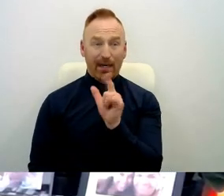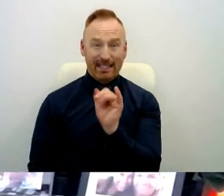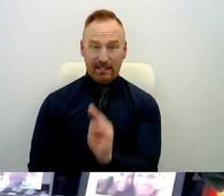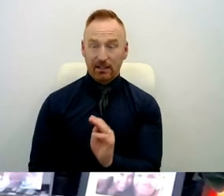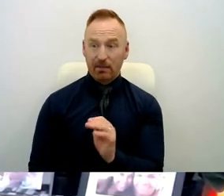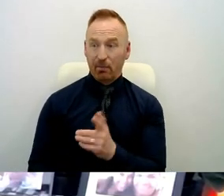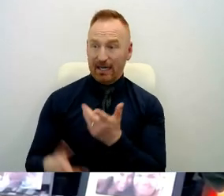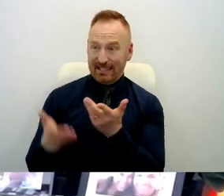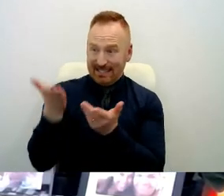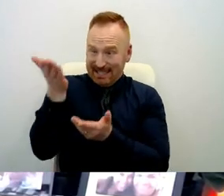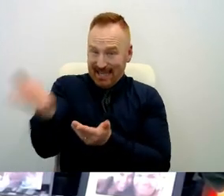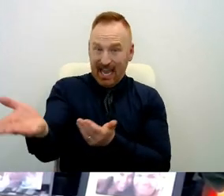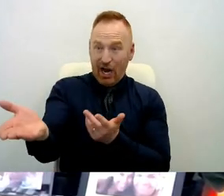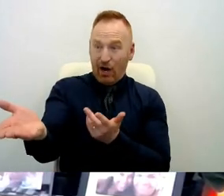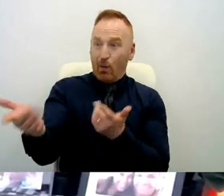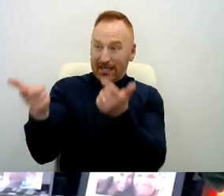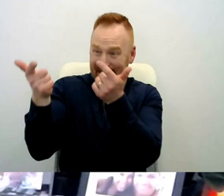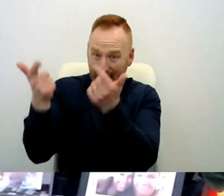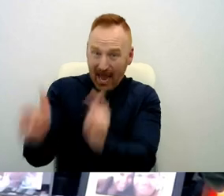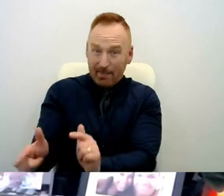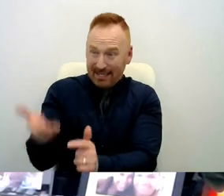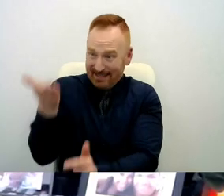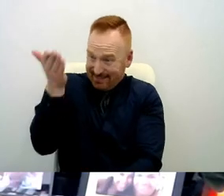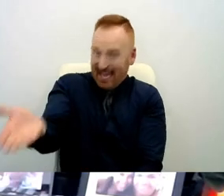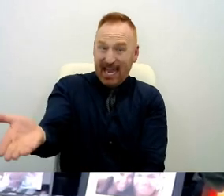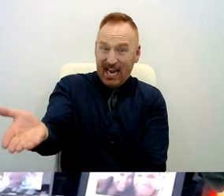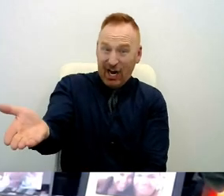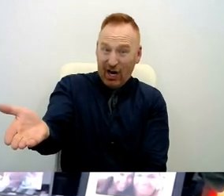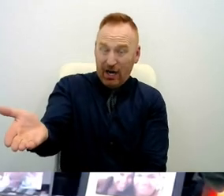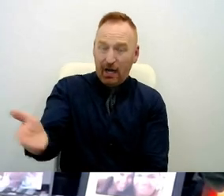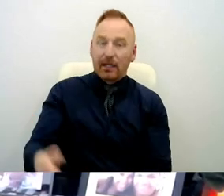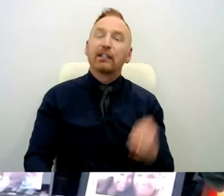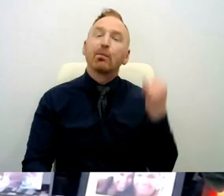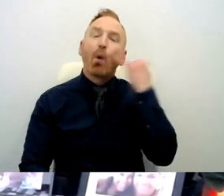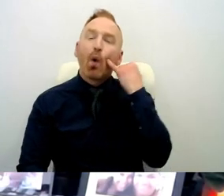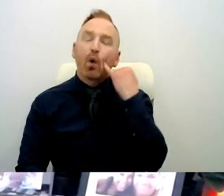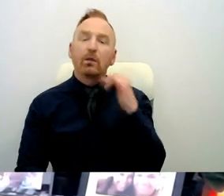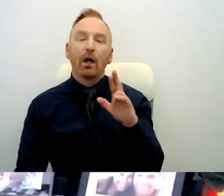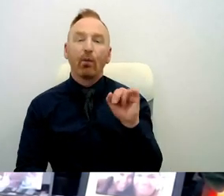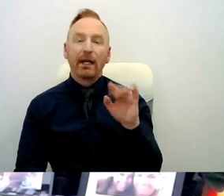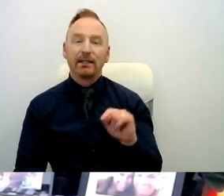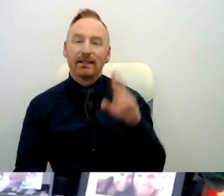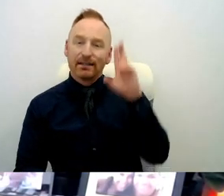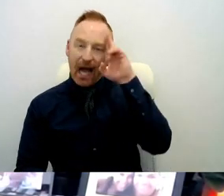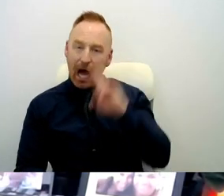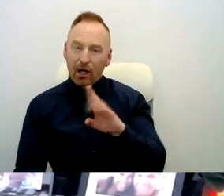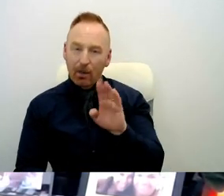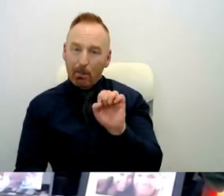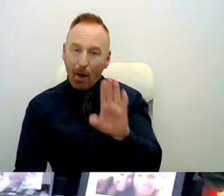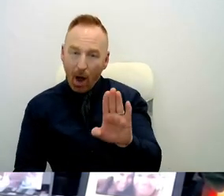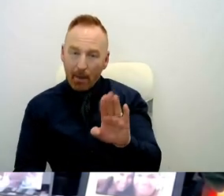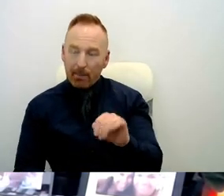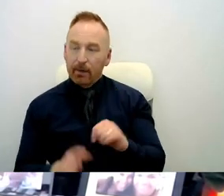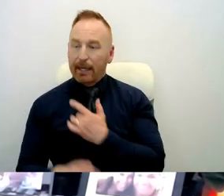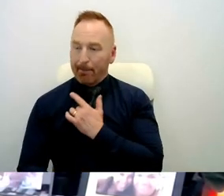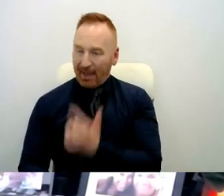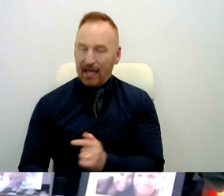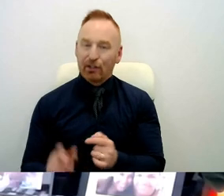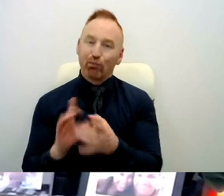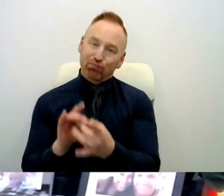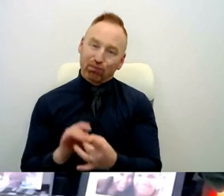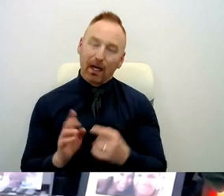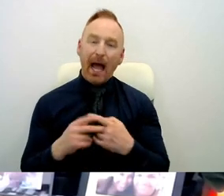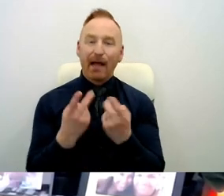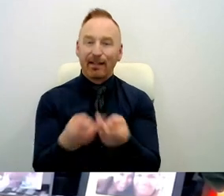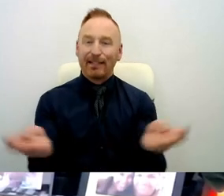is to call out racism when it's happening. You know, if racist Uncle Bob at the dinner table is always talking